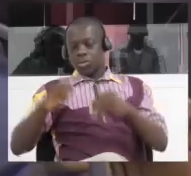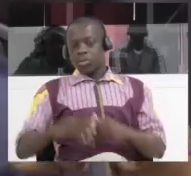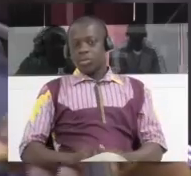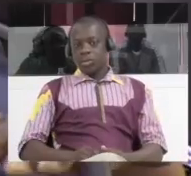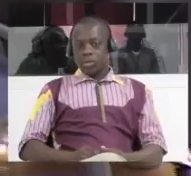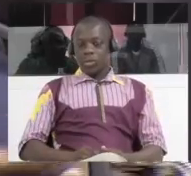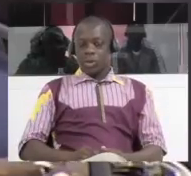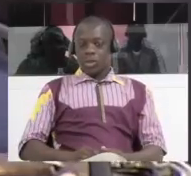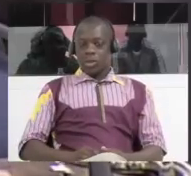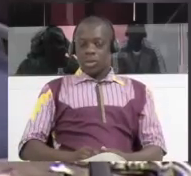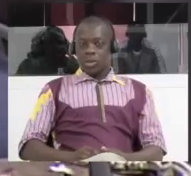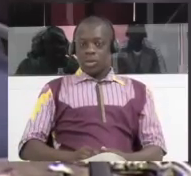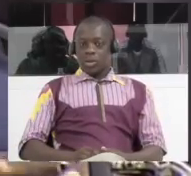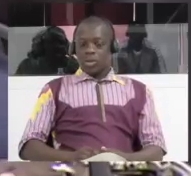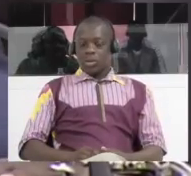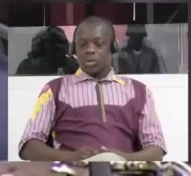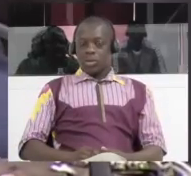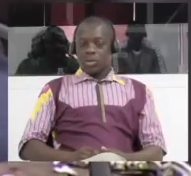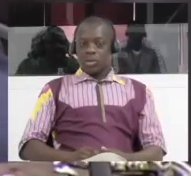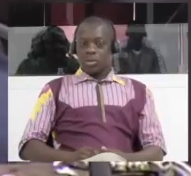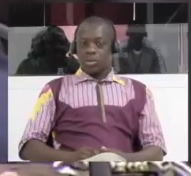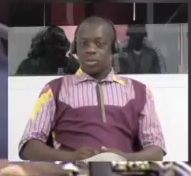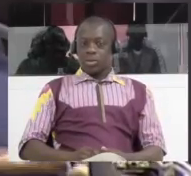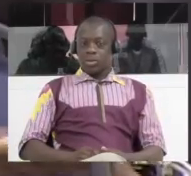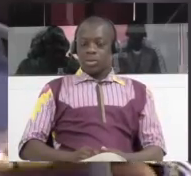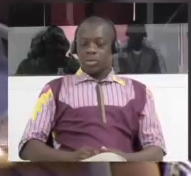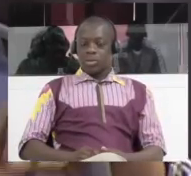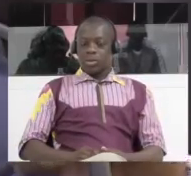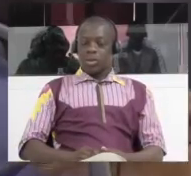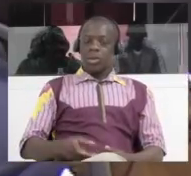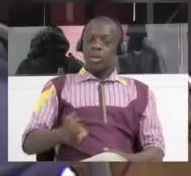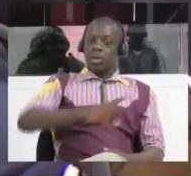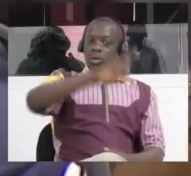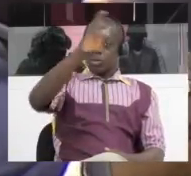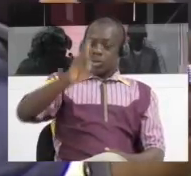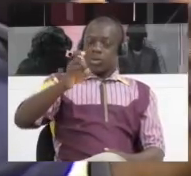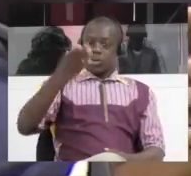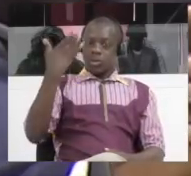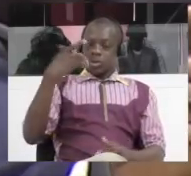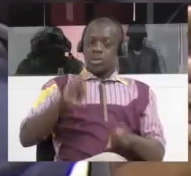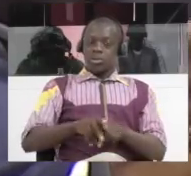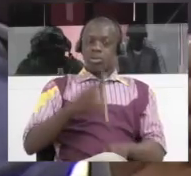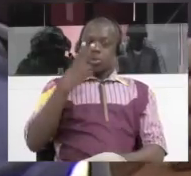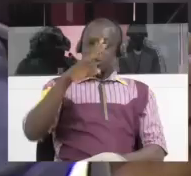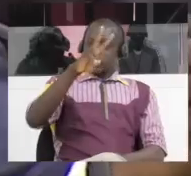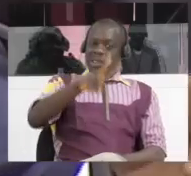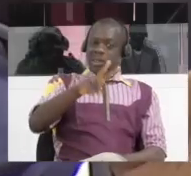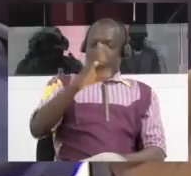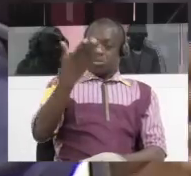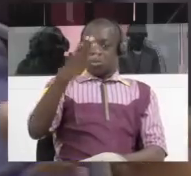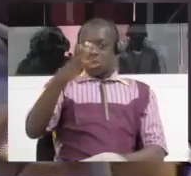The question was, did you notice any form of resistance